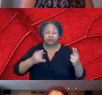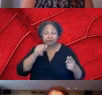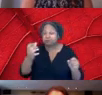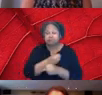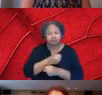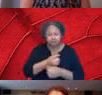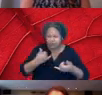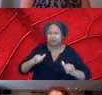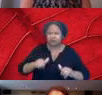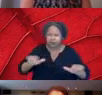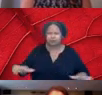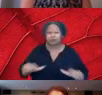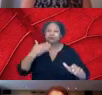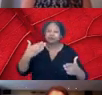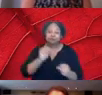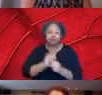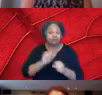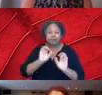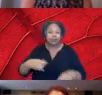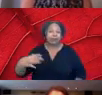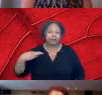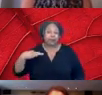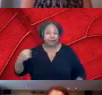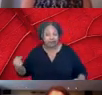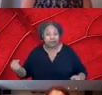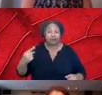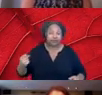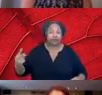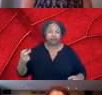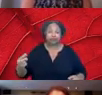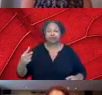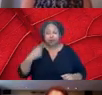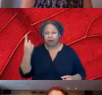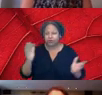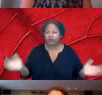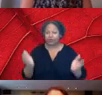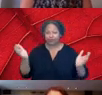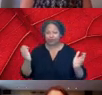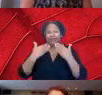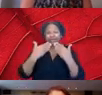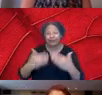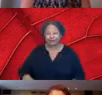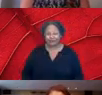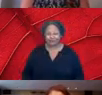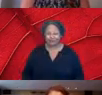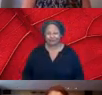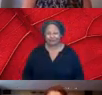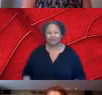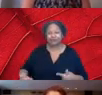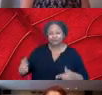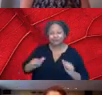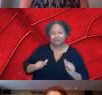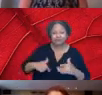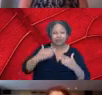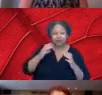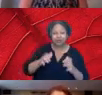doing impactful work. You can always apply again. So I always encourage that as well. Thank you. Thank you so much.